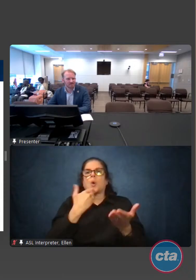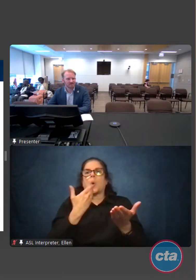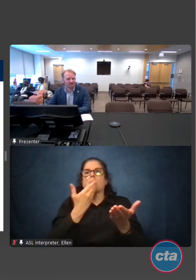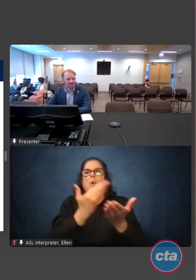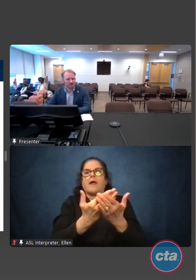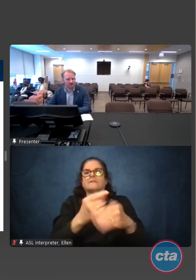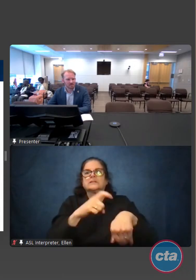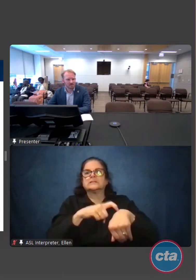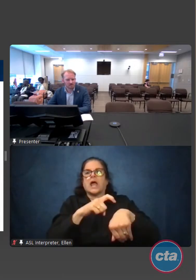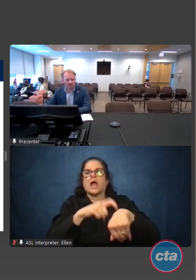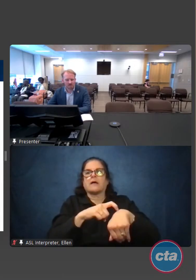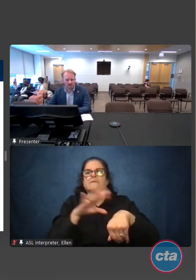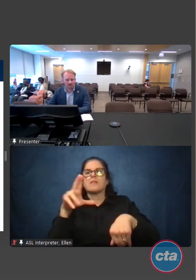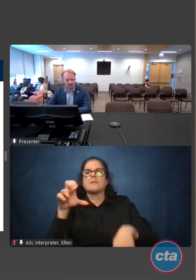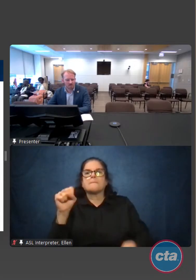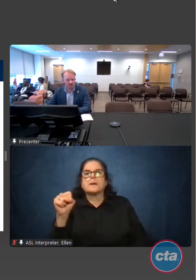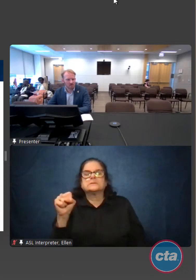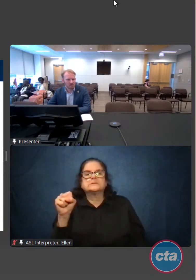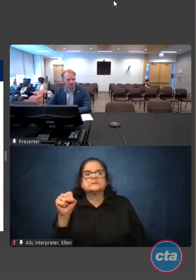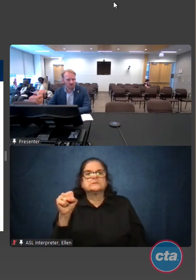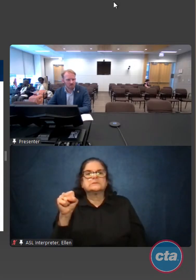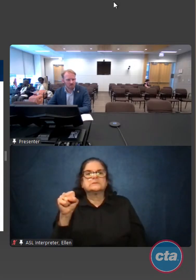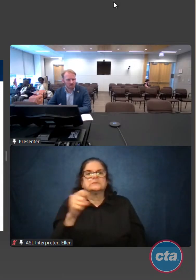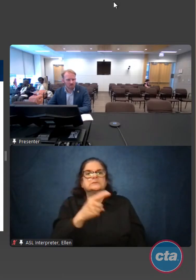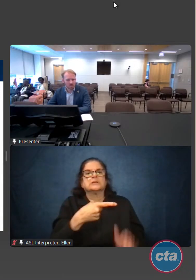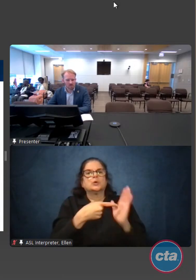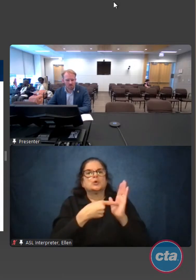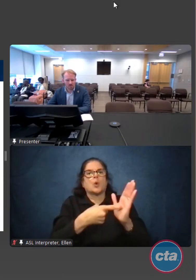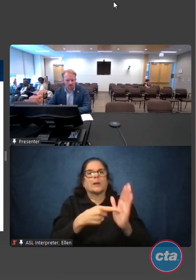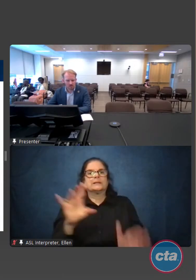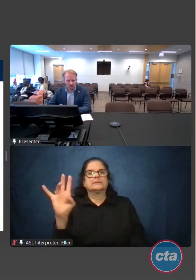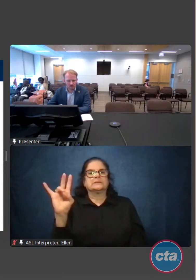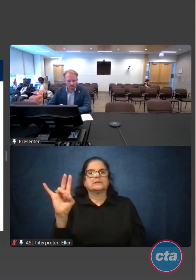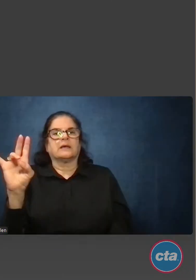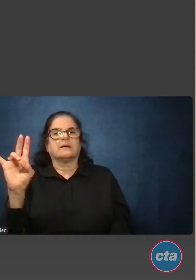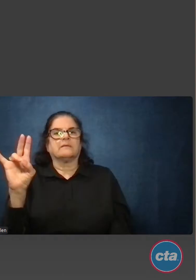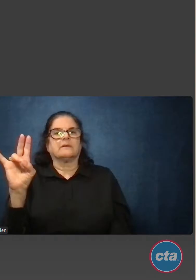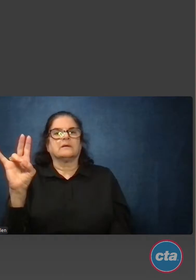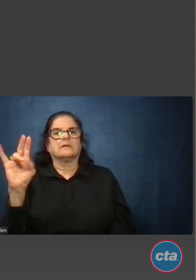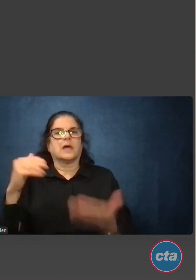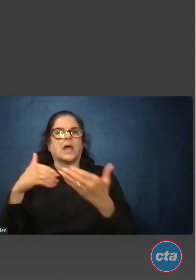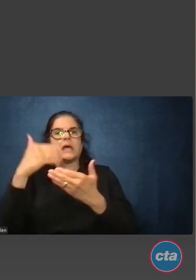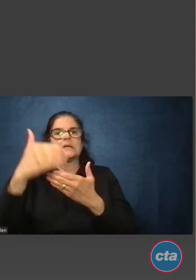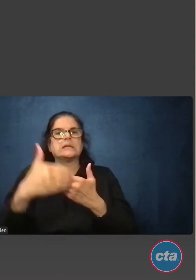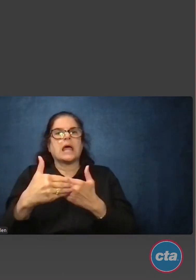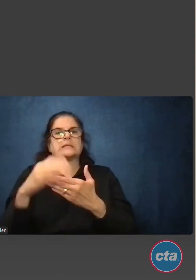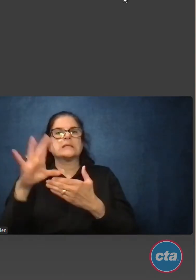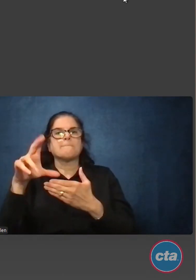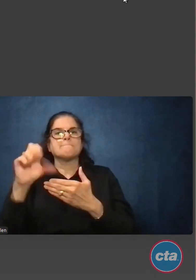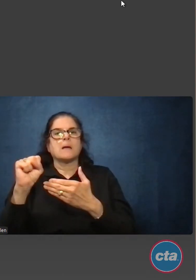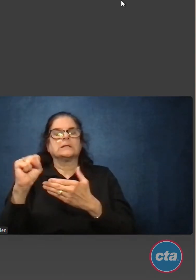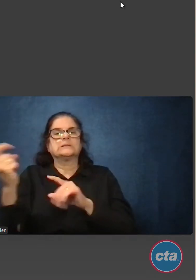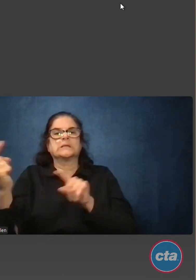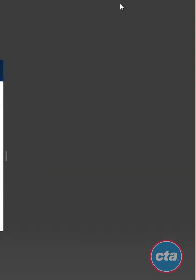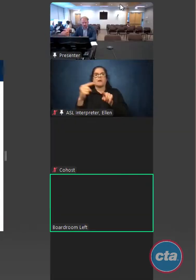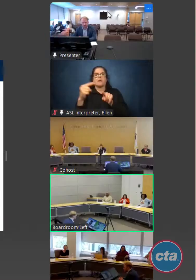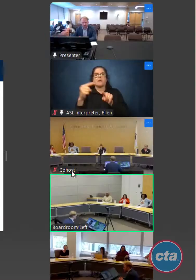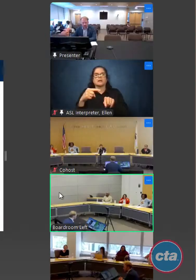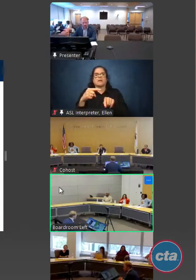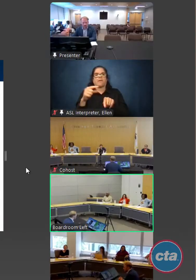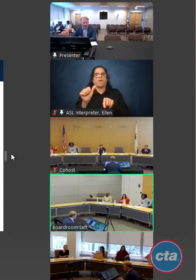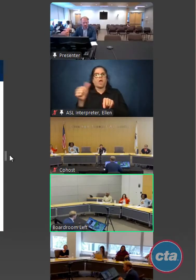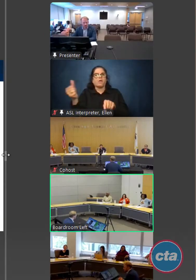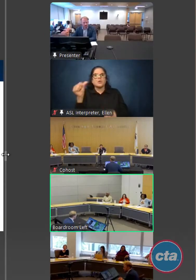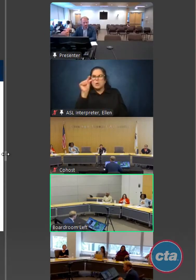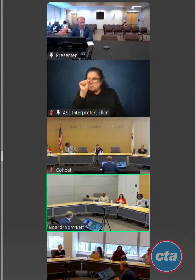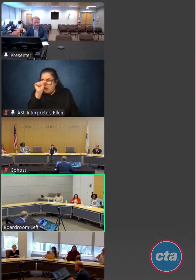is there like a reason, now you're displaying 7 next bus coming? And a lot of the other things are very small because